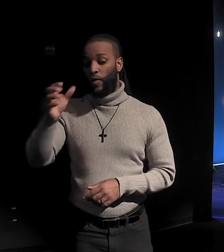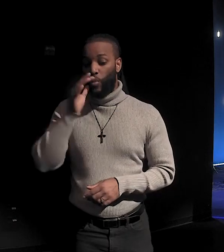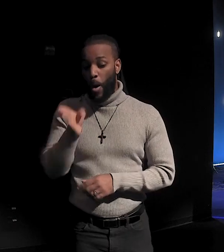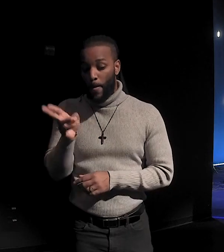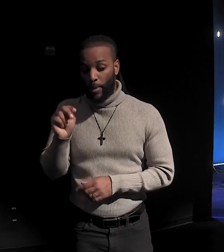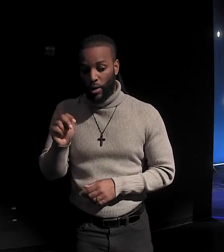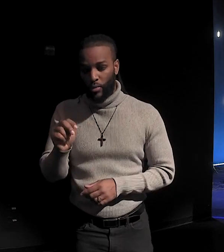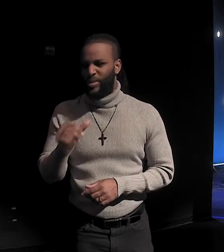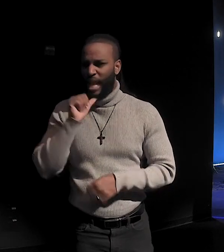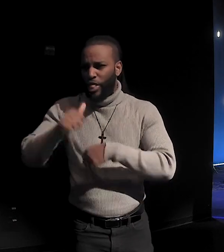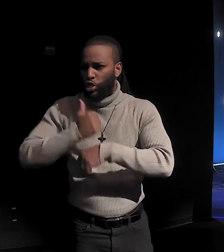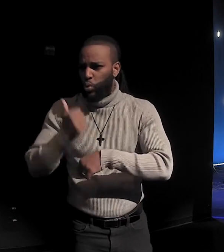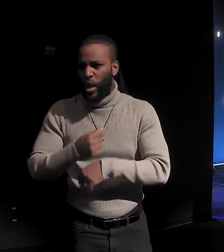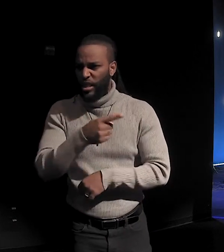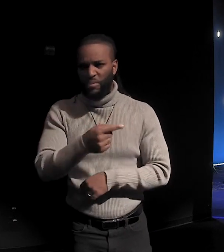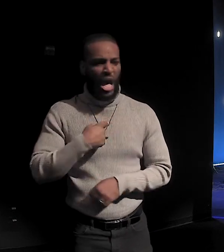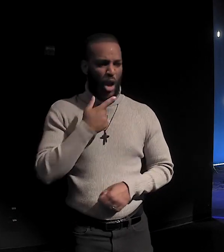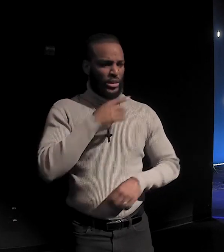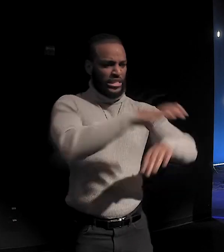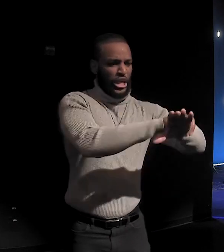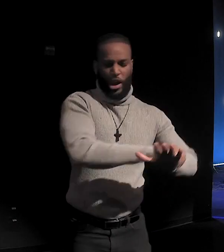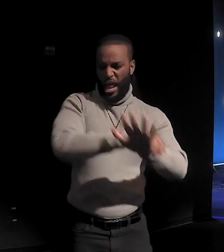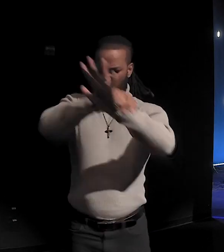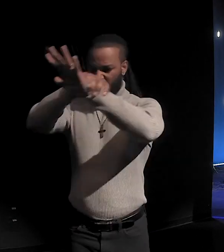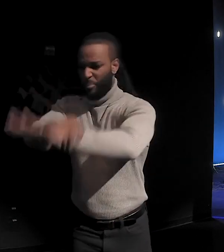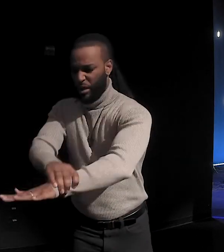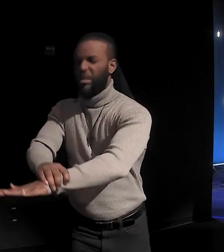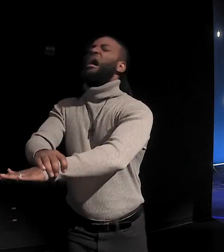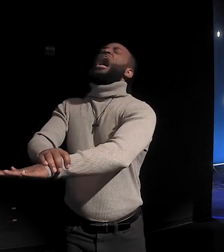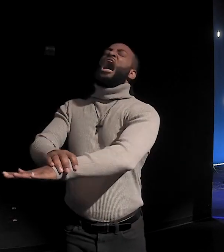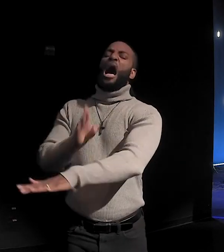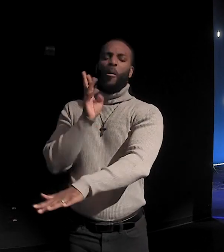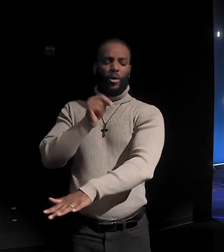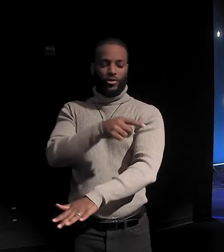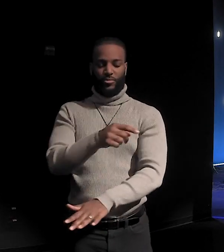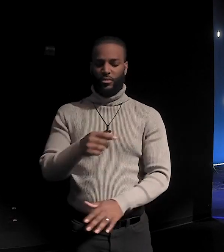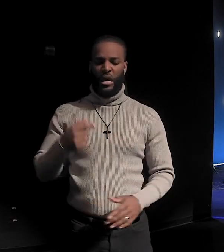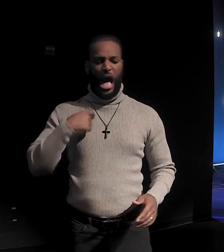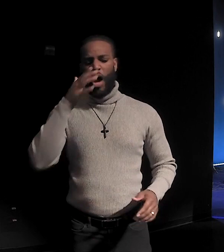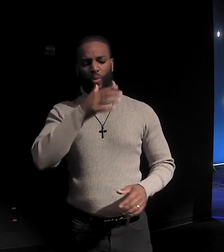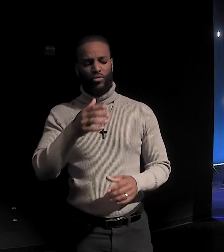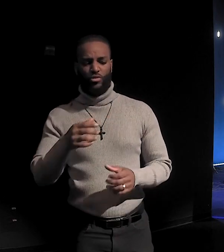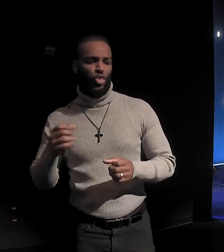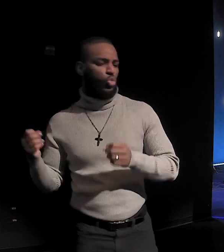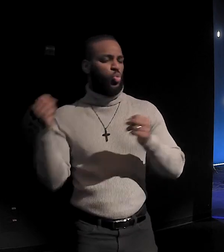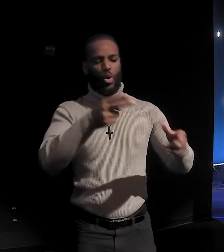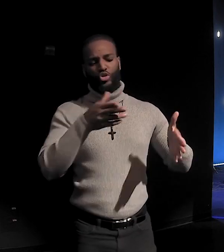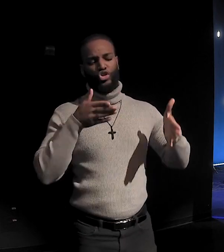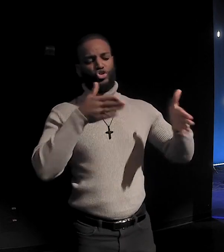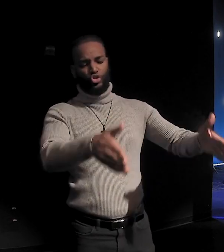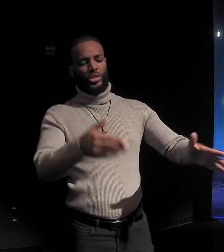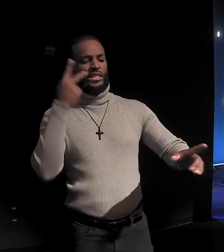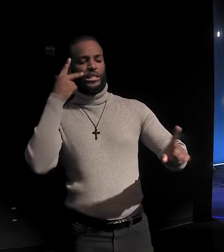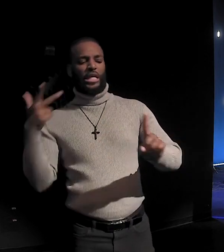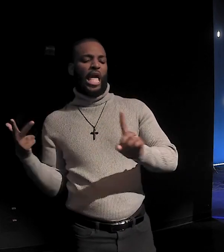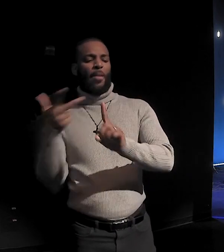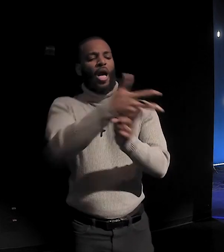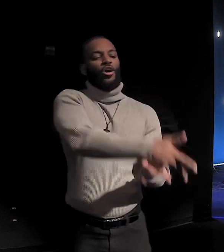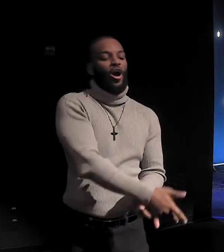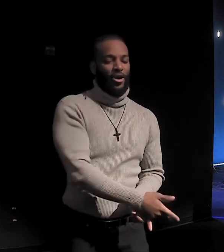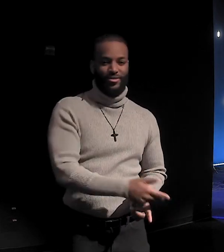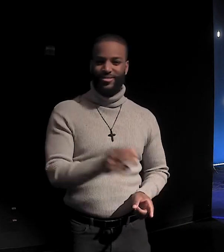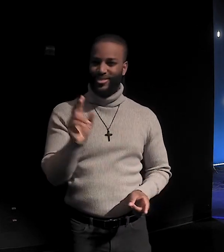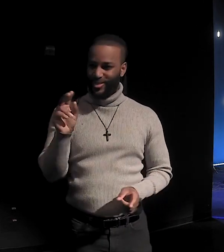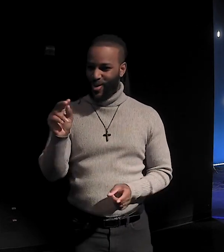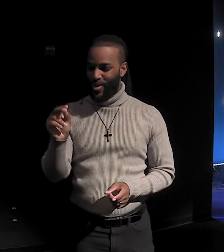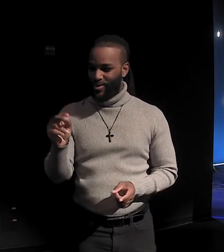burn. We're not threatening. I'm gonna take your hand and put it on the stove. I'm gonna burn you. I'm gonna throw you in the street and I wanna see you get hit by a car. No.